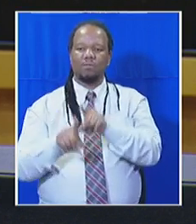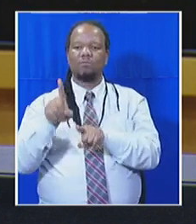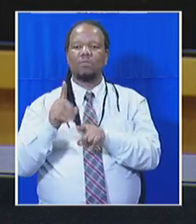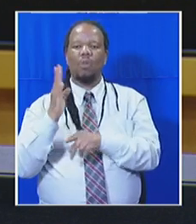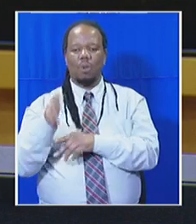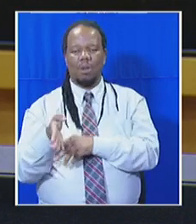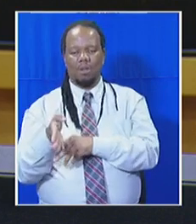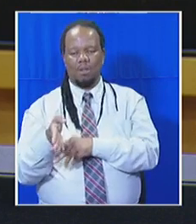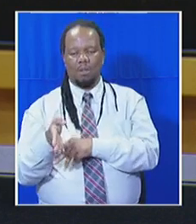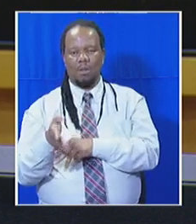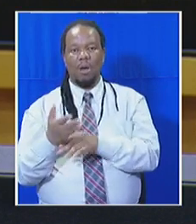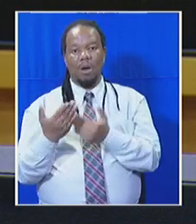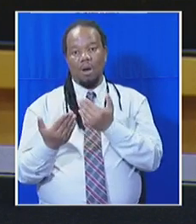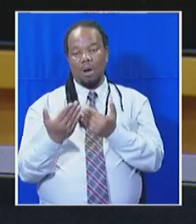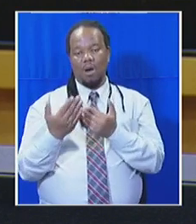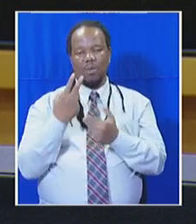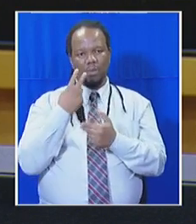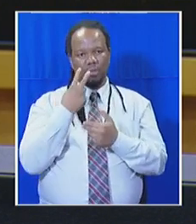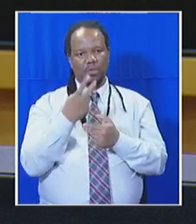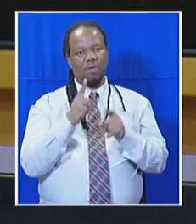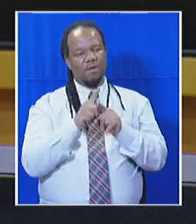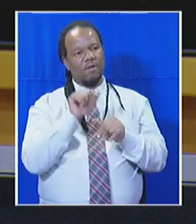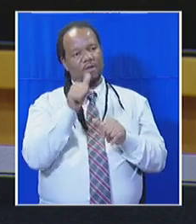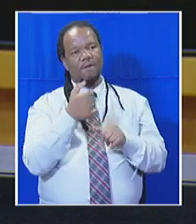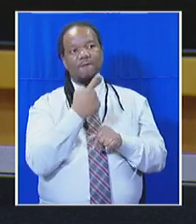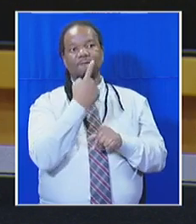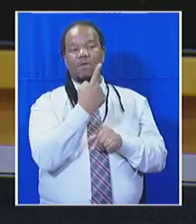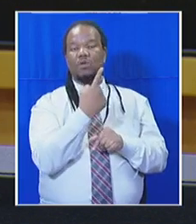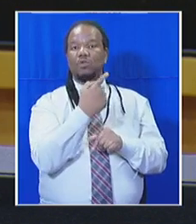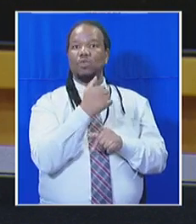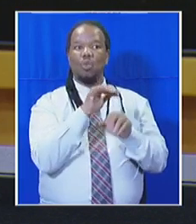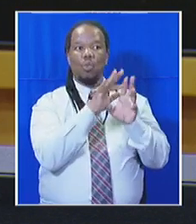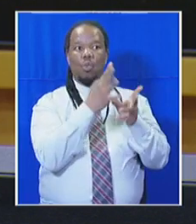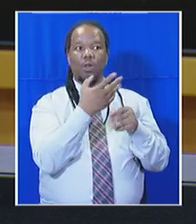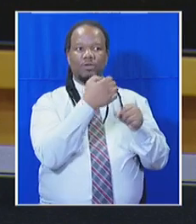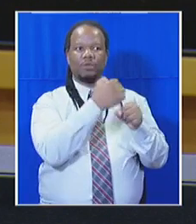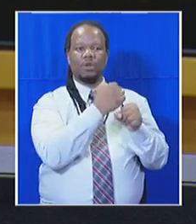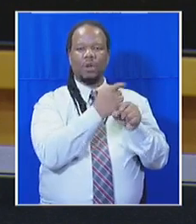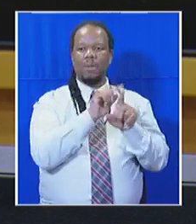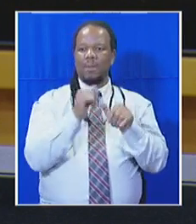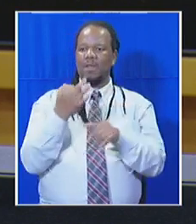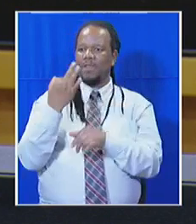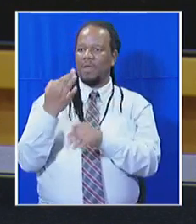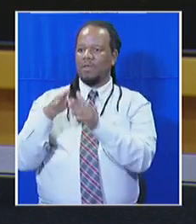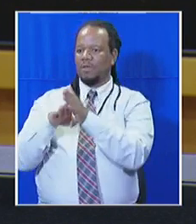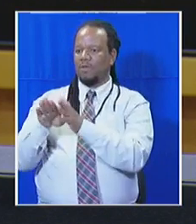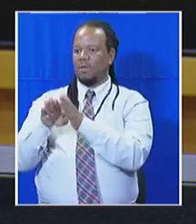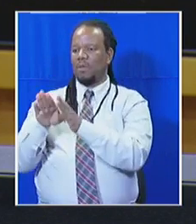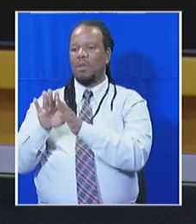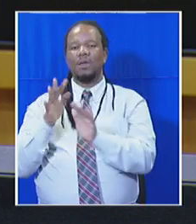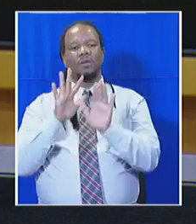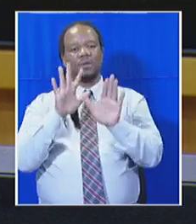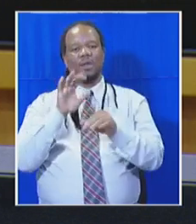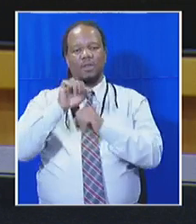We judge ourselves with first world standards when we're in the third world. But we know that in the next 10 years, we'll compete